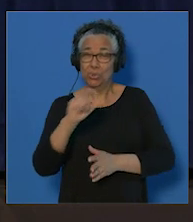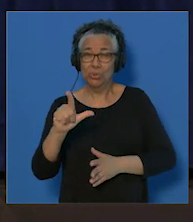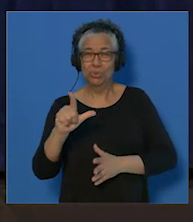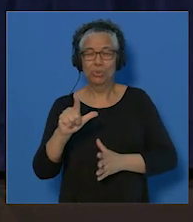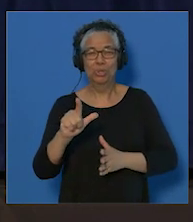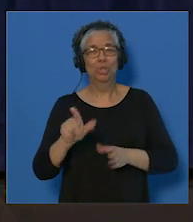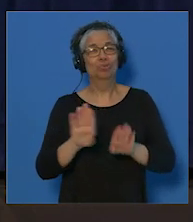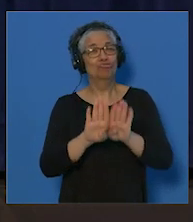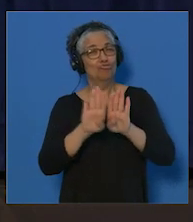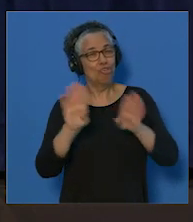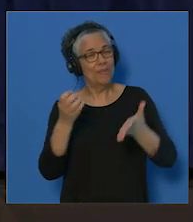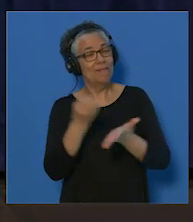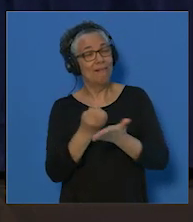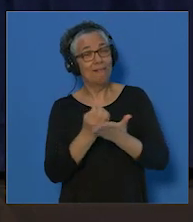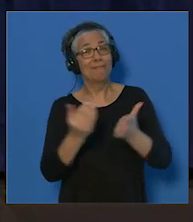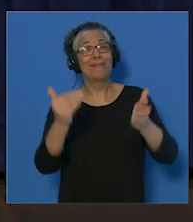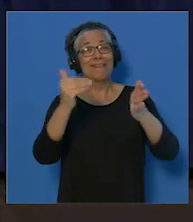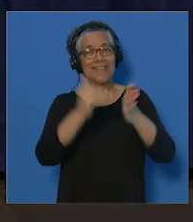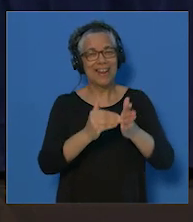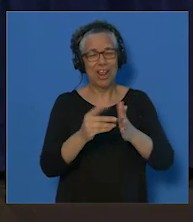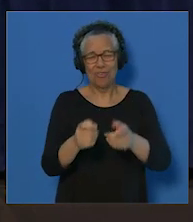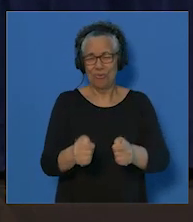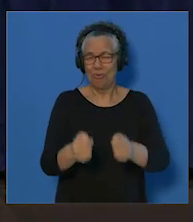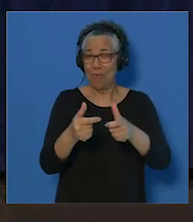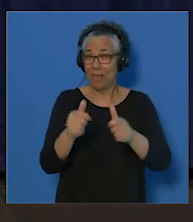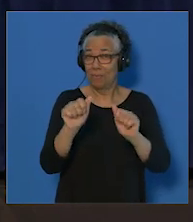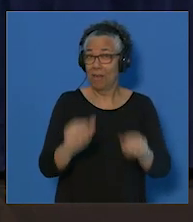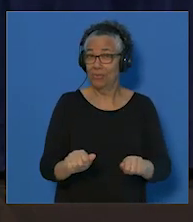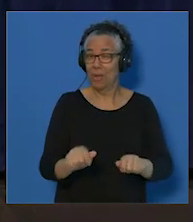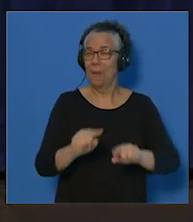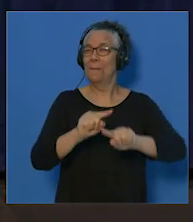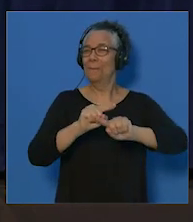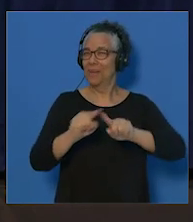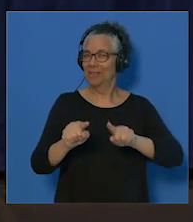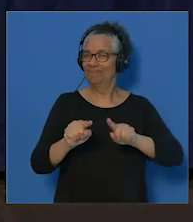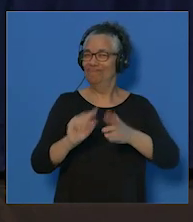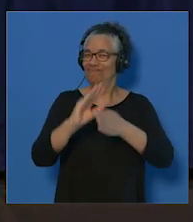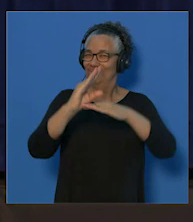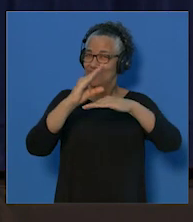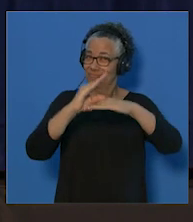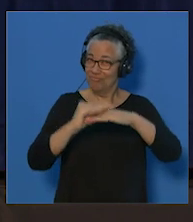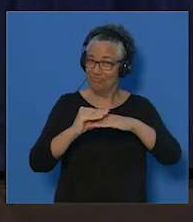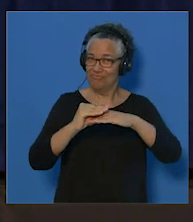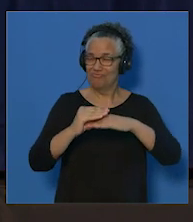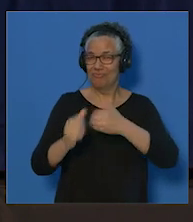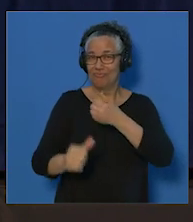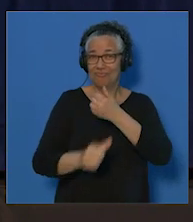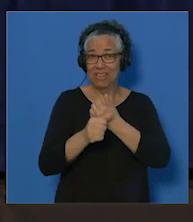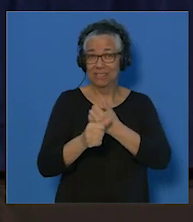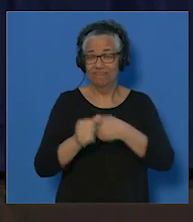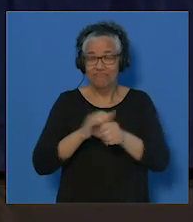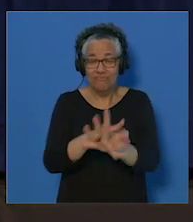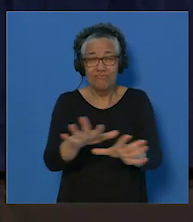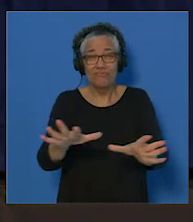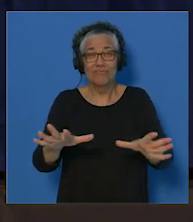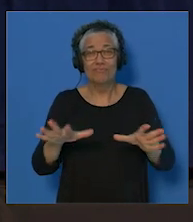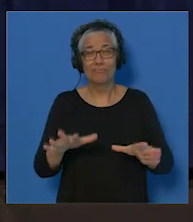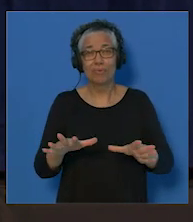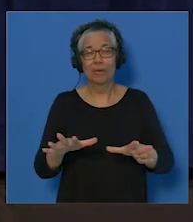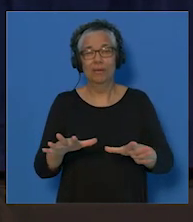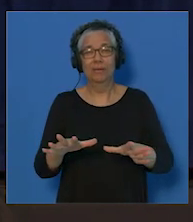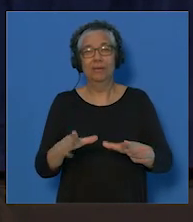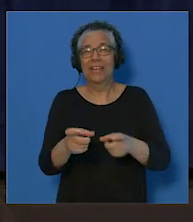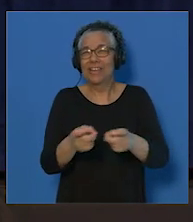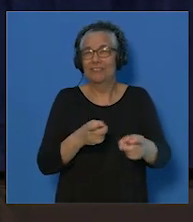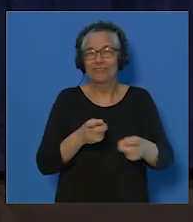our economy as quickly as possible, but while minimizing the risks of the spread of this virus. Now, managing